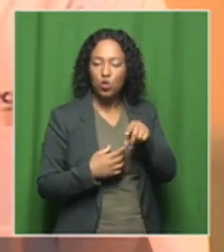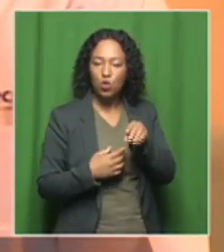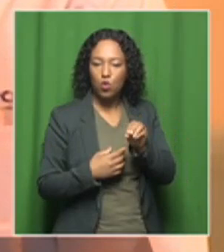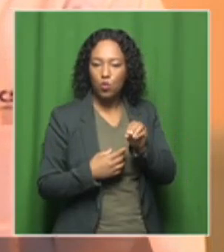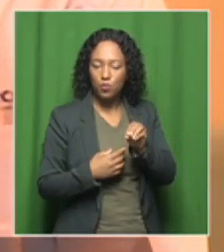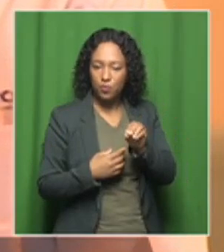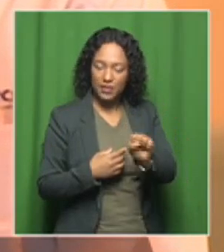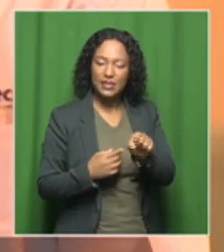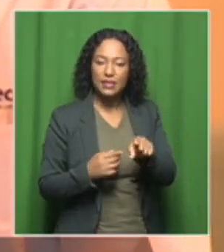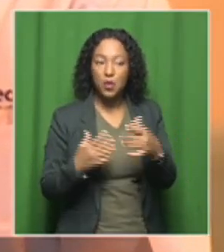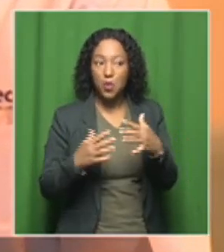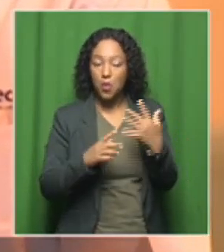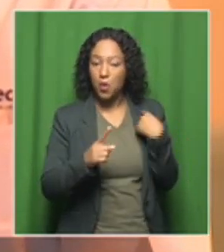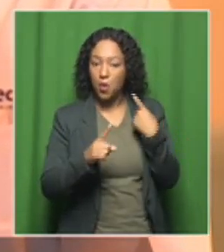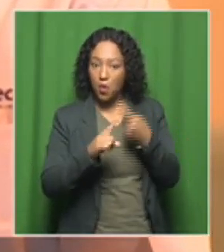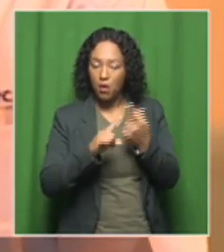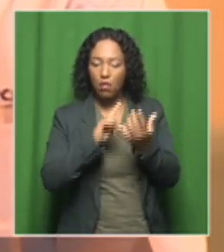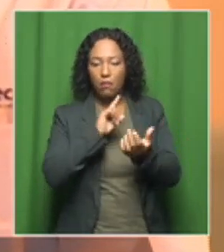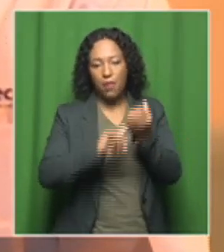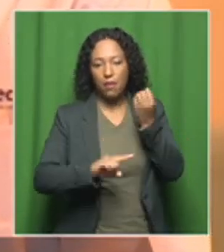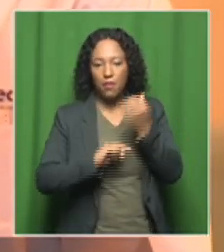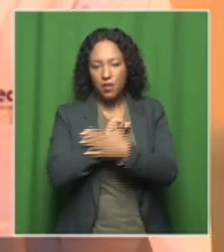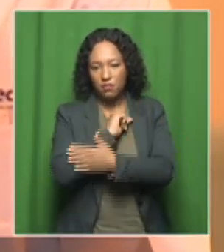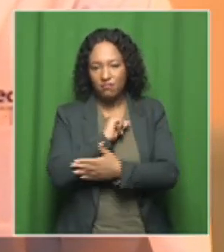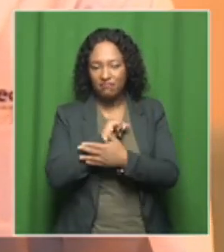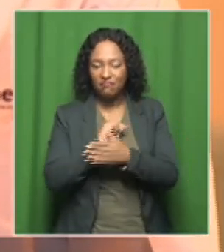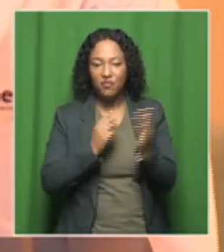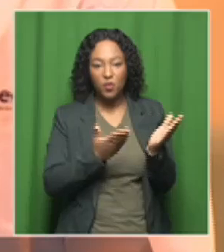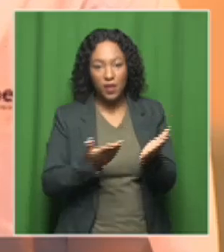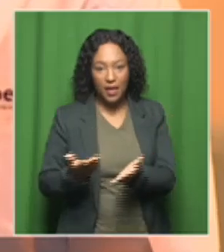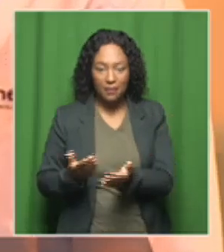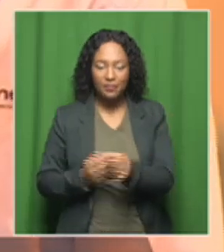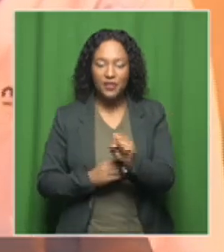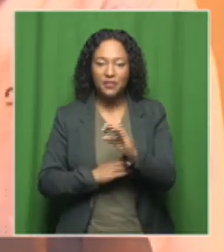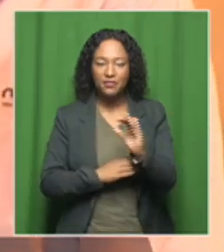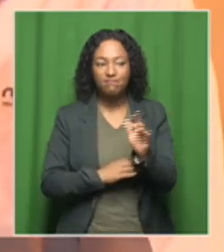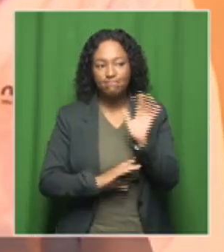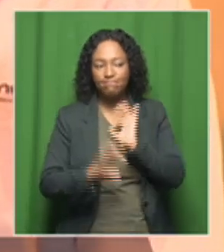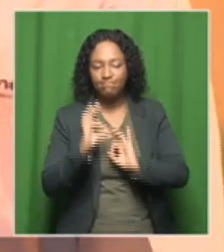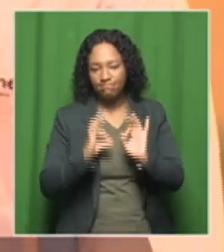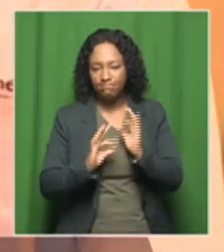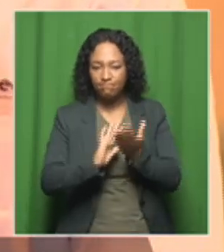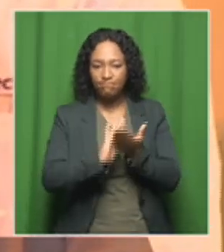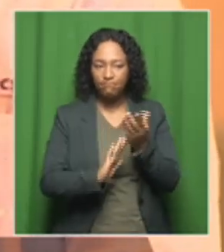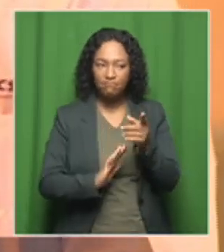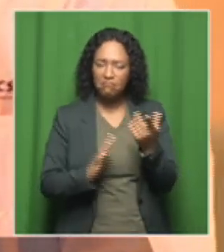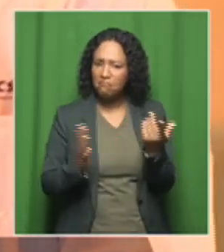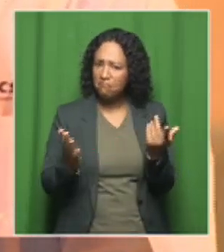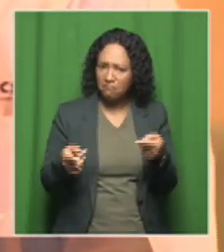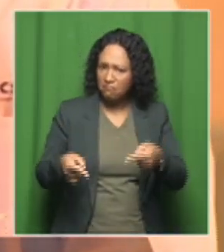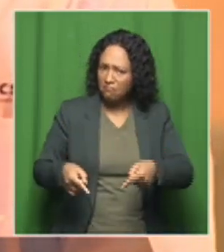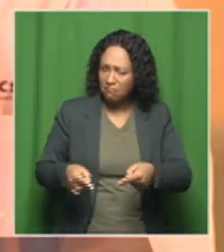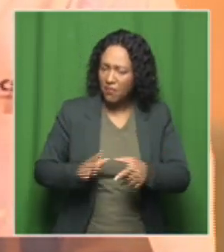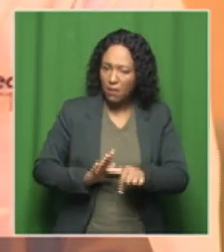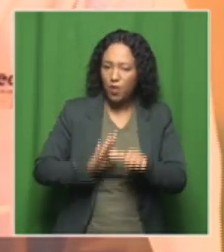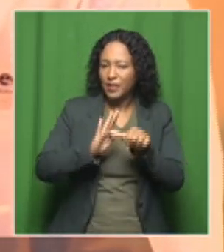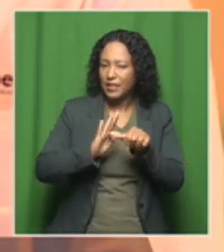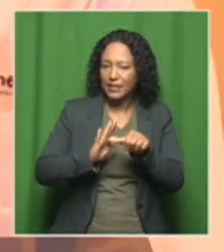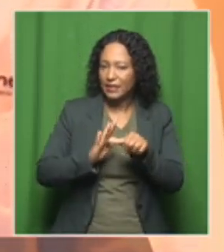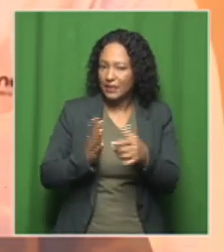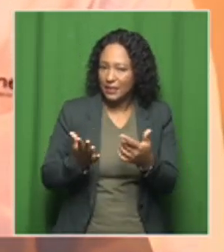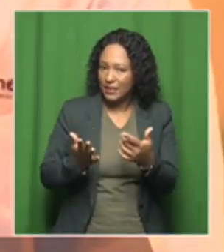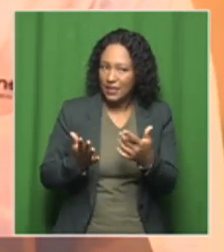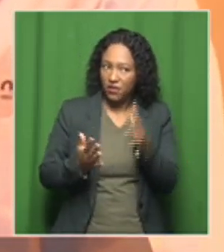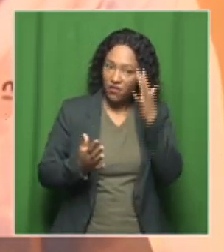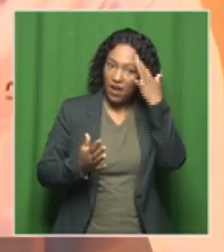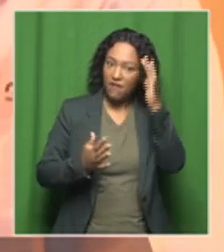milestone when we look at where we come from as a country right now. Welcome to the SABC, Minister. Give us a sense of how we find you here. How important is it that government rallies behind